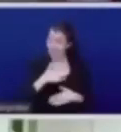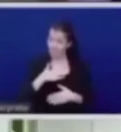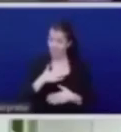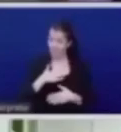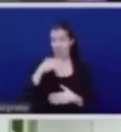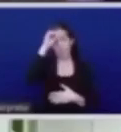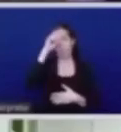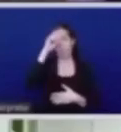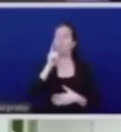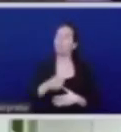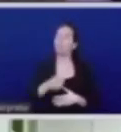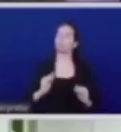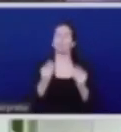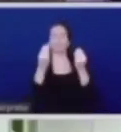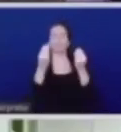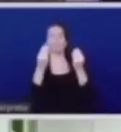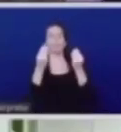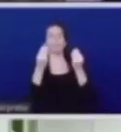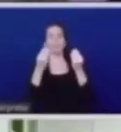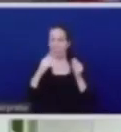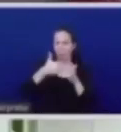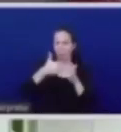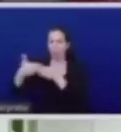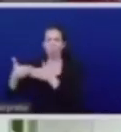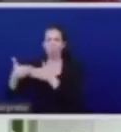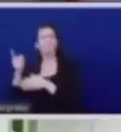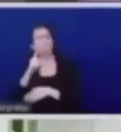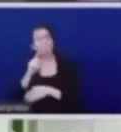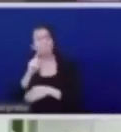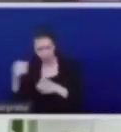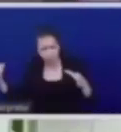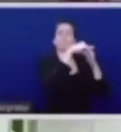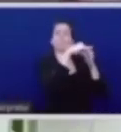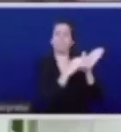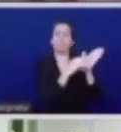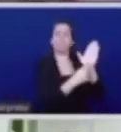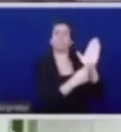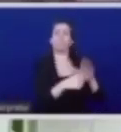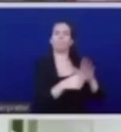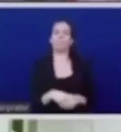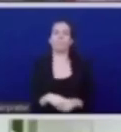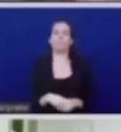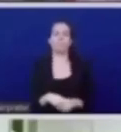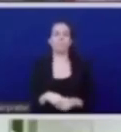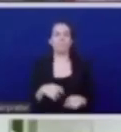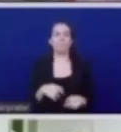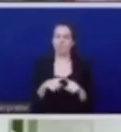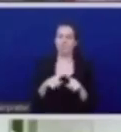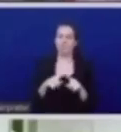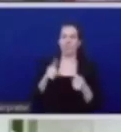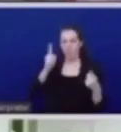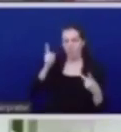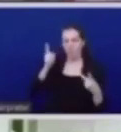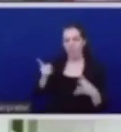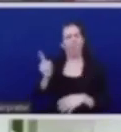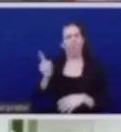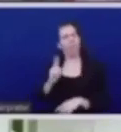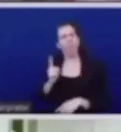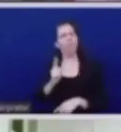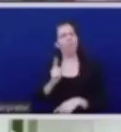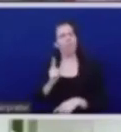who only know how to take instructions but can't think for themselves. We have to stop trying to shut down little